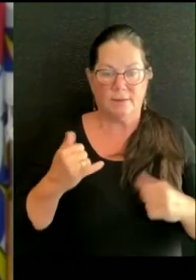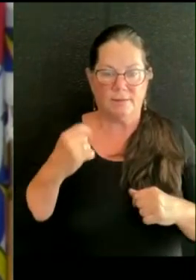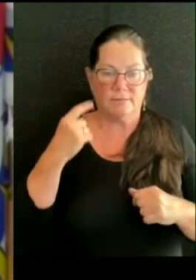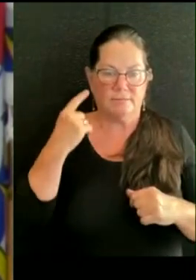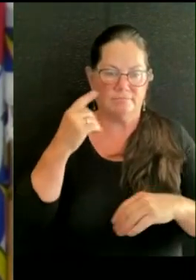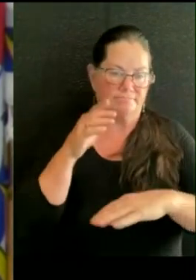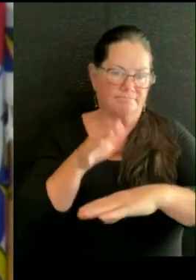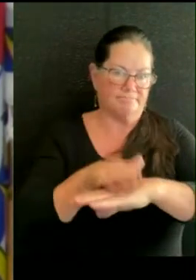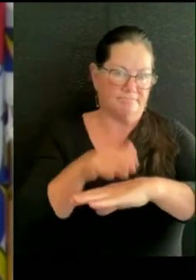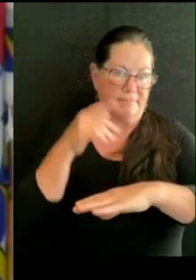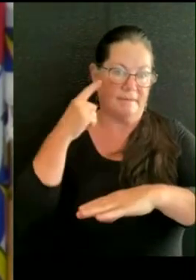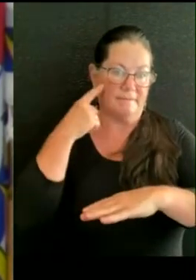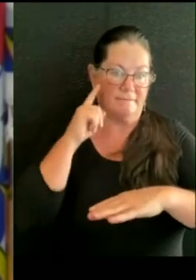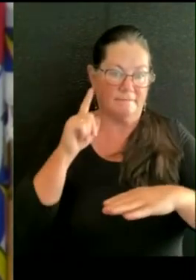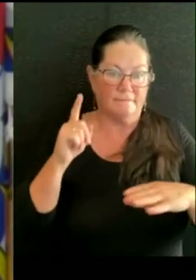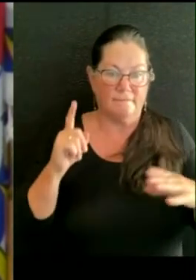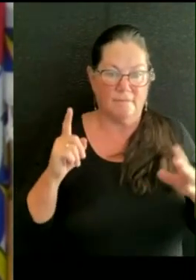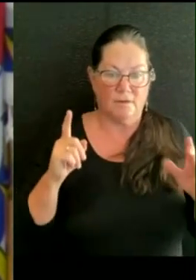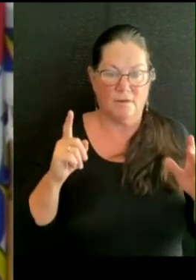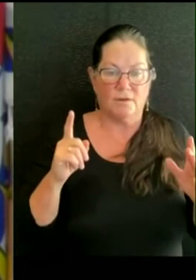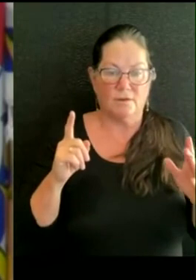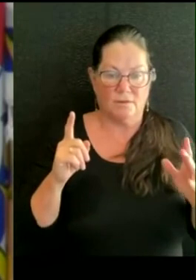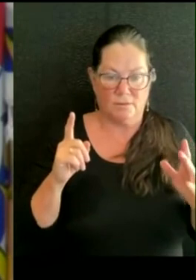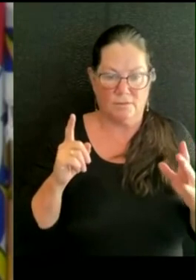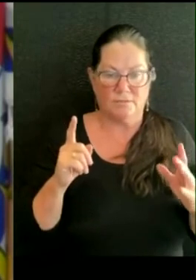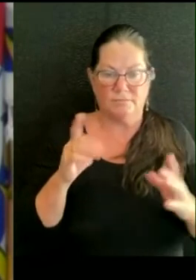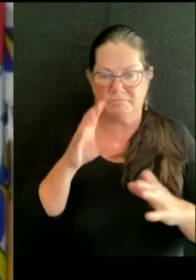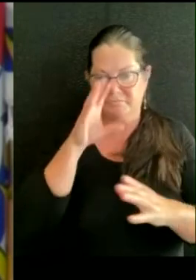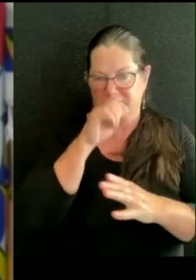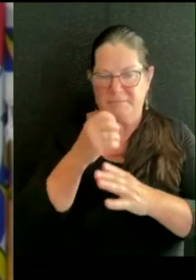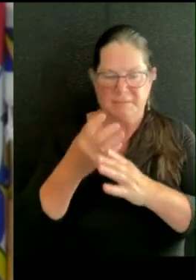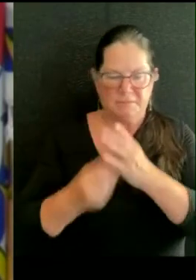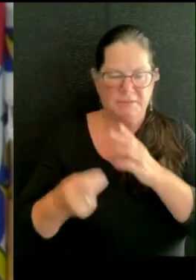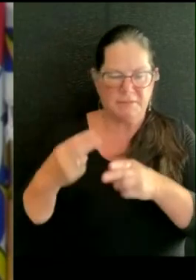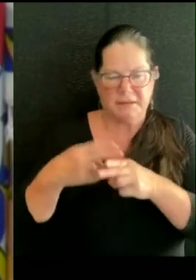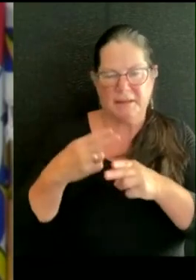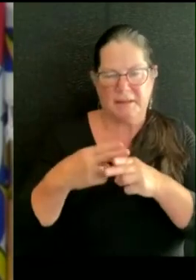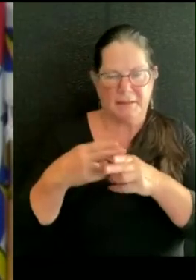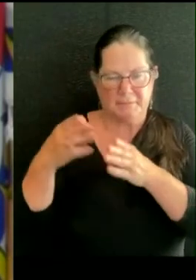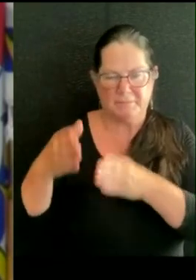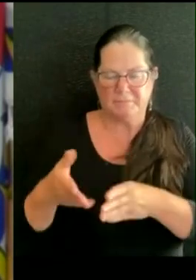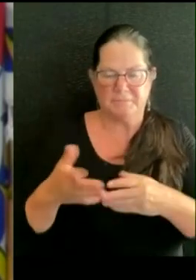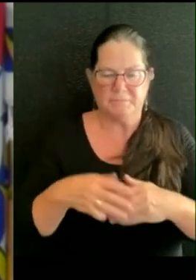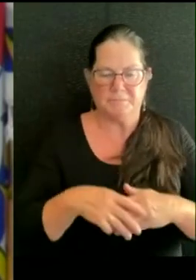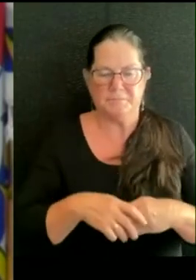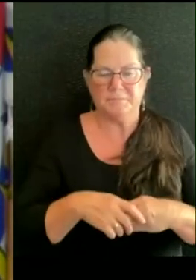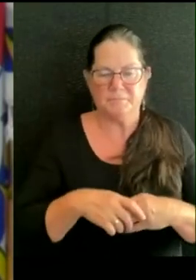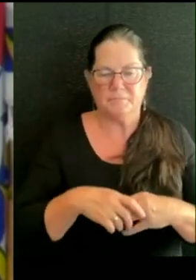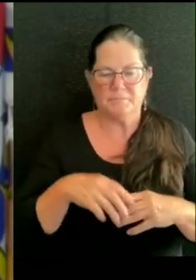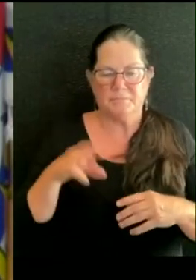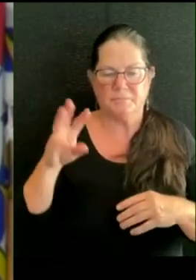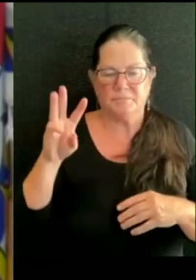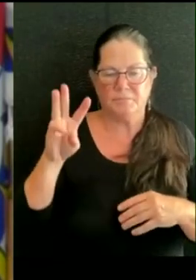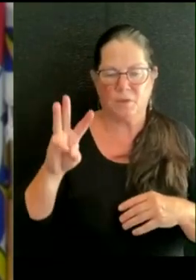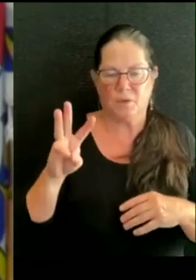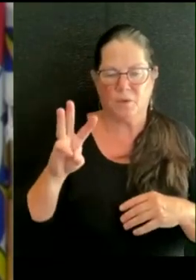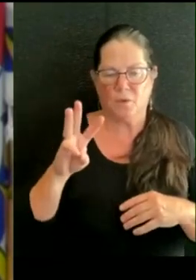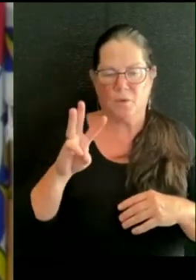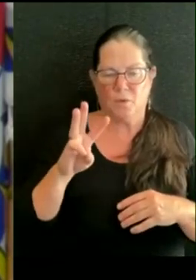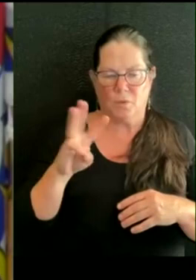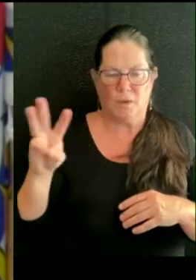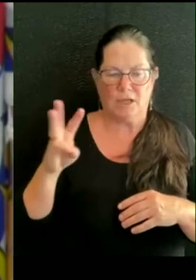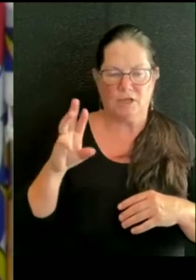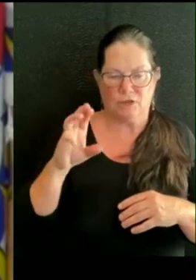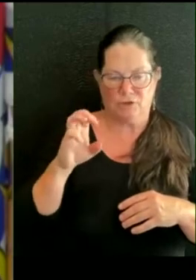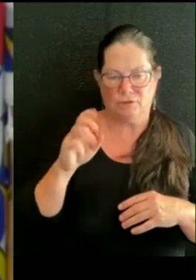To the Clark Creek wildfire in Lake Country, no change in size, 360 hectares, and the status continues to be being